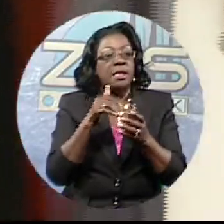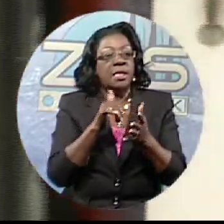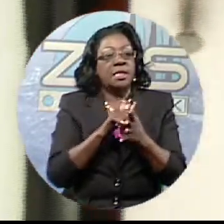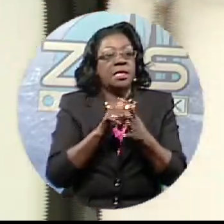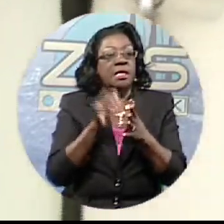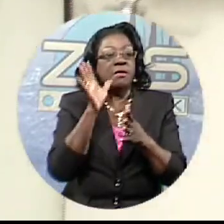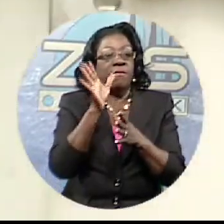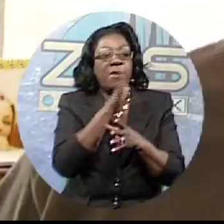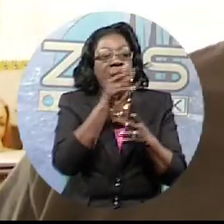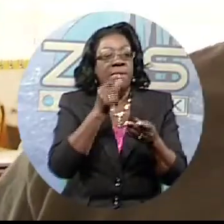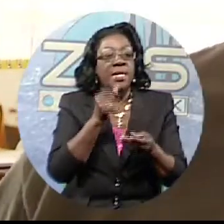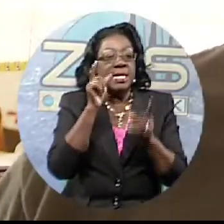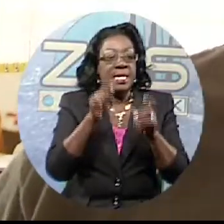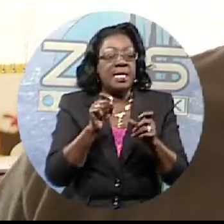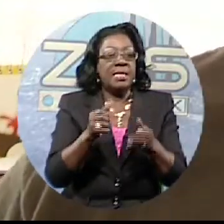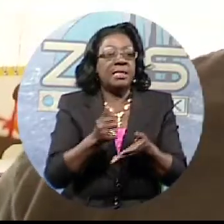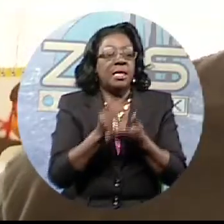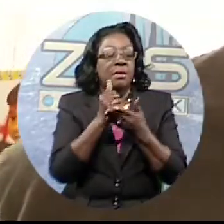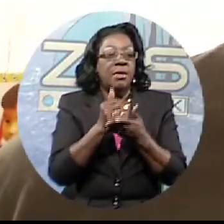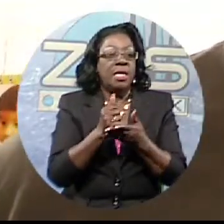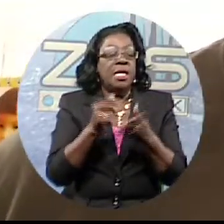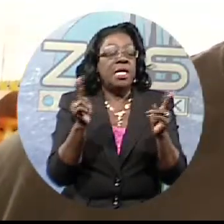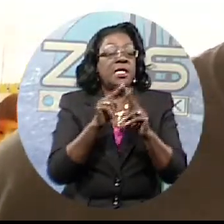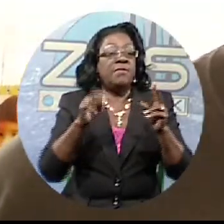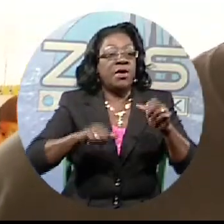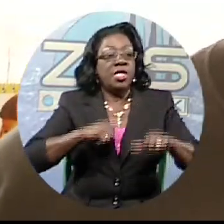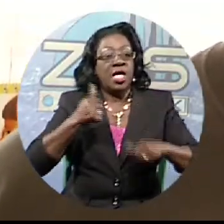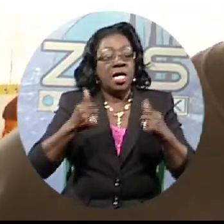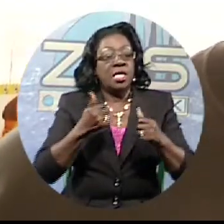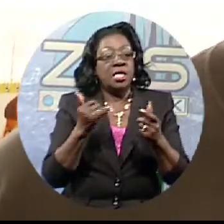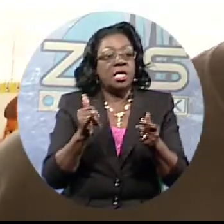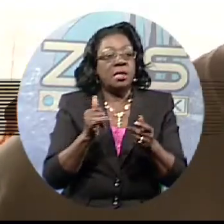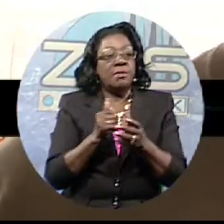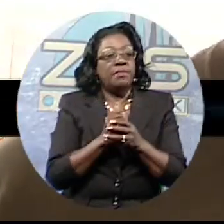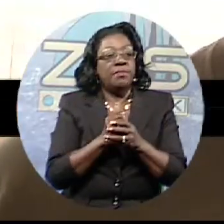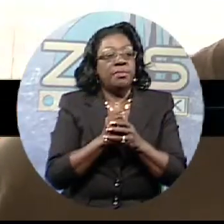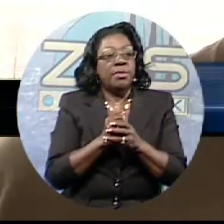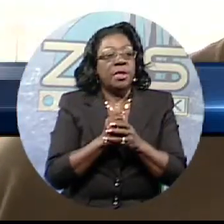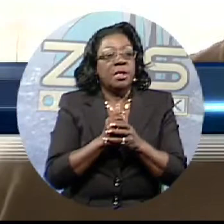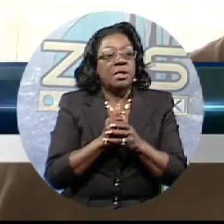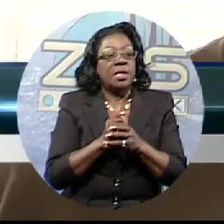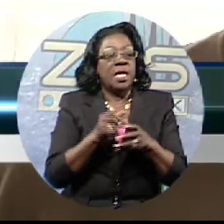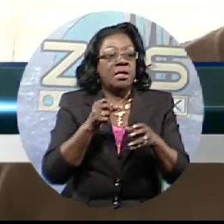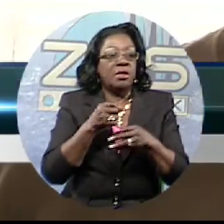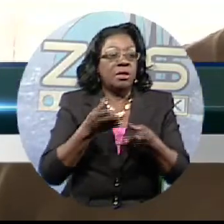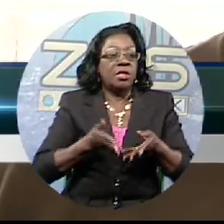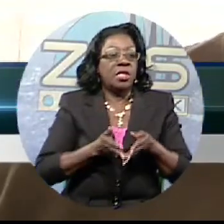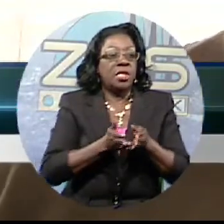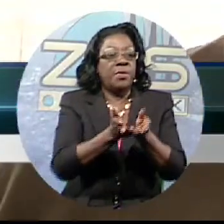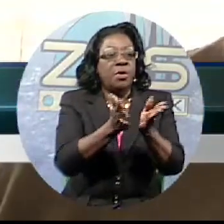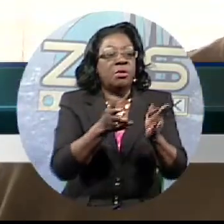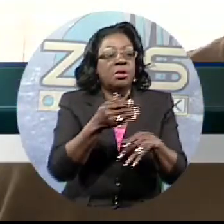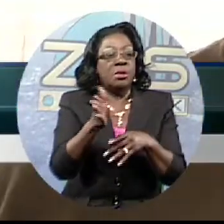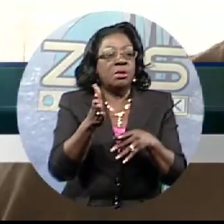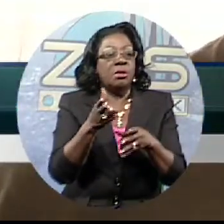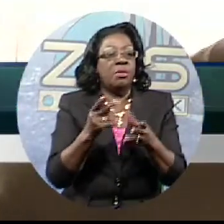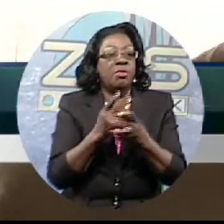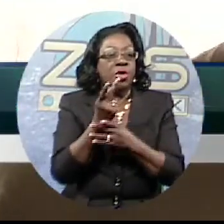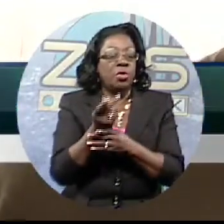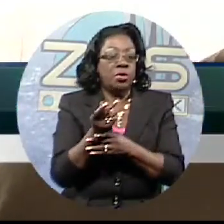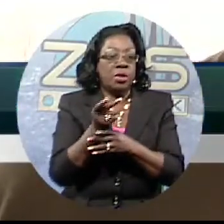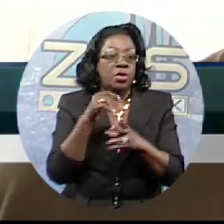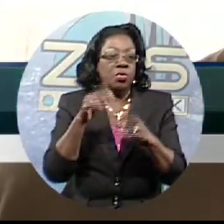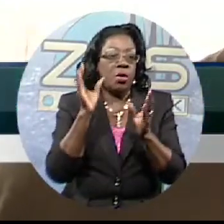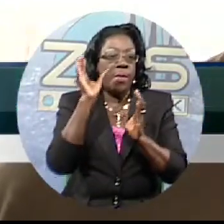farm needs assistance. It is very challenging in the market here with inter-island shipping, because Nassau obviously is the biggest